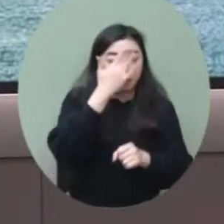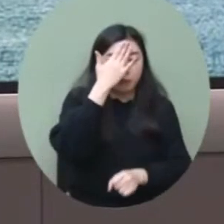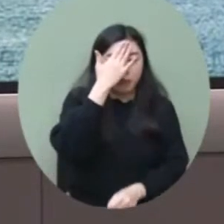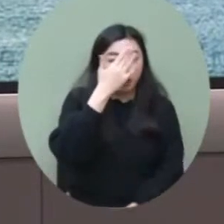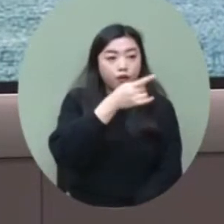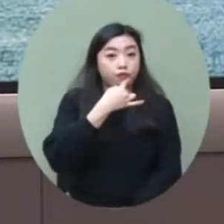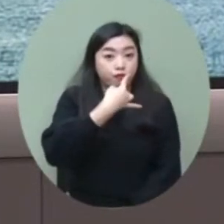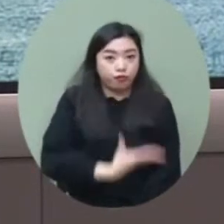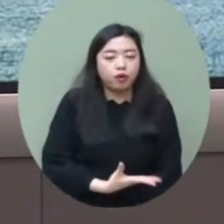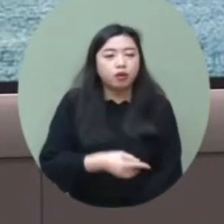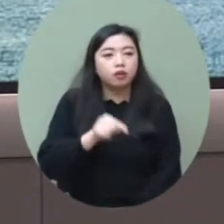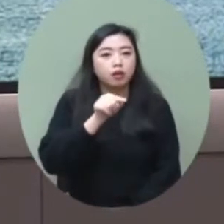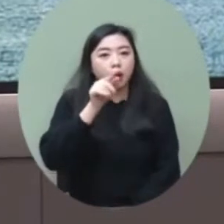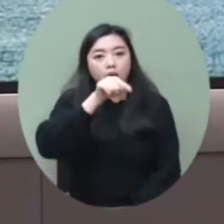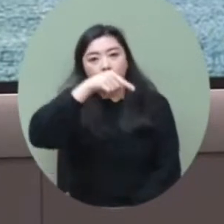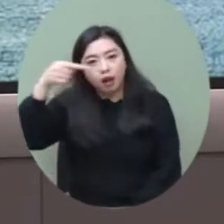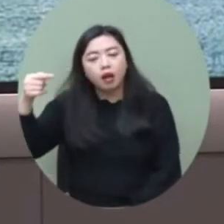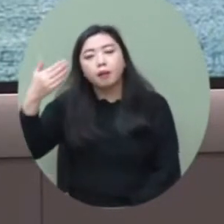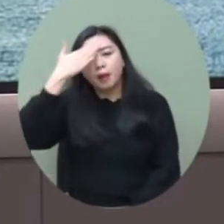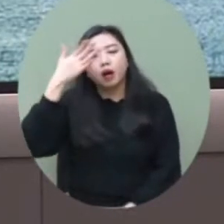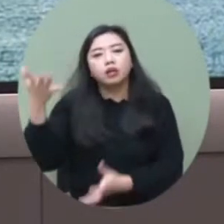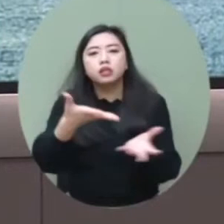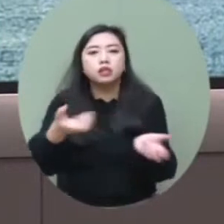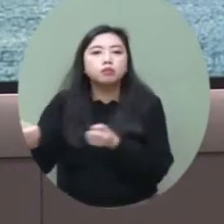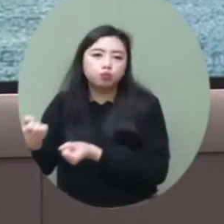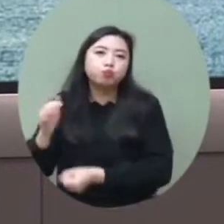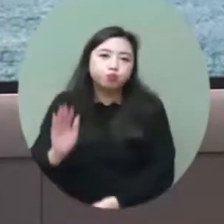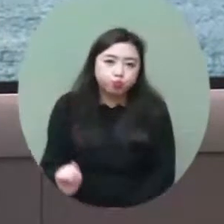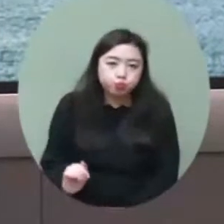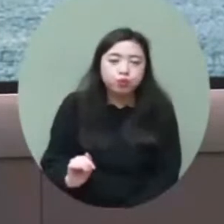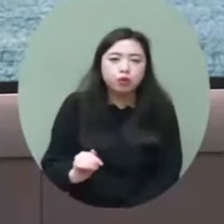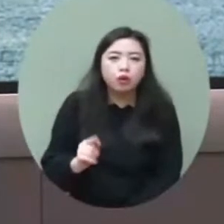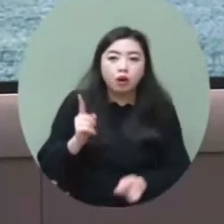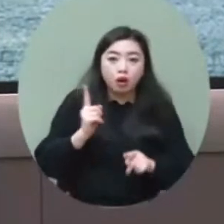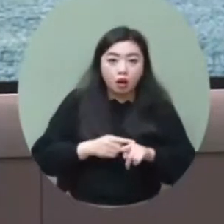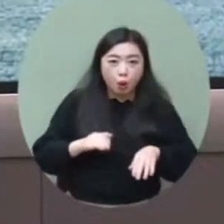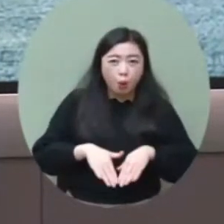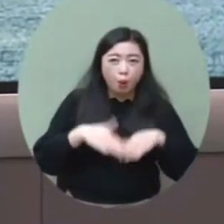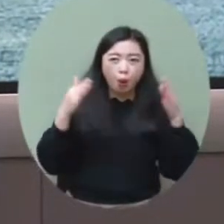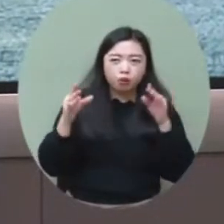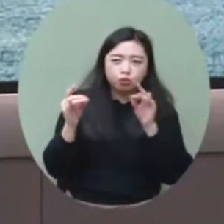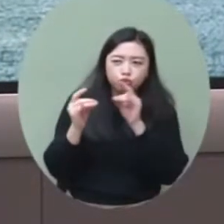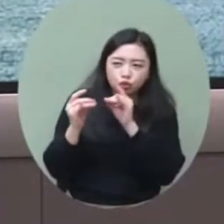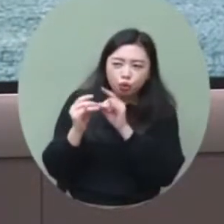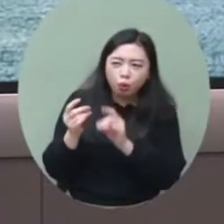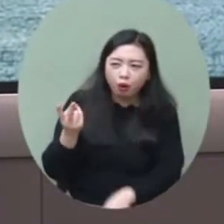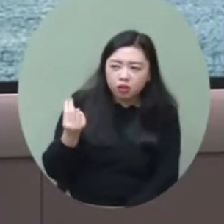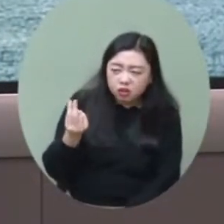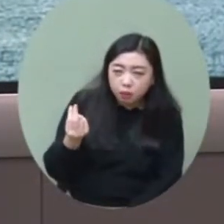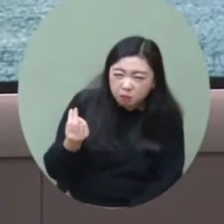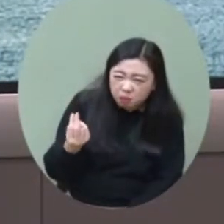non-COVID patients from mainly the Island East cluster.